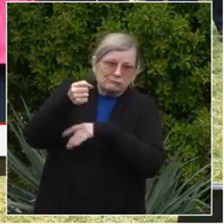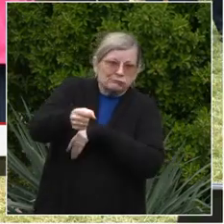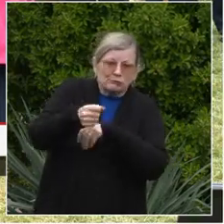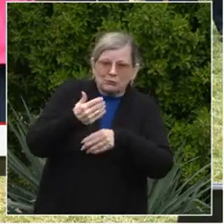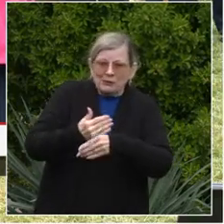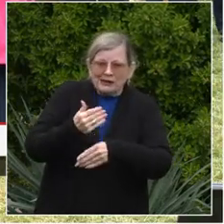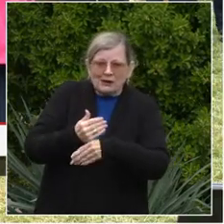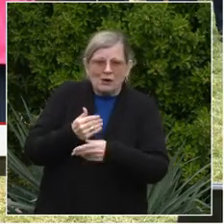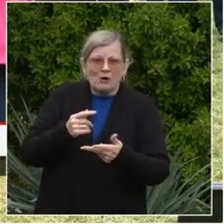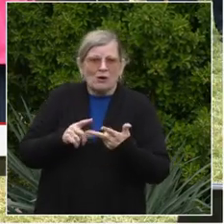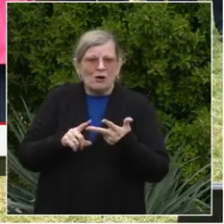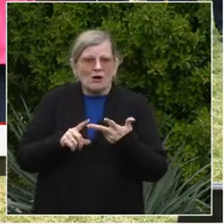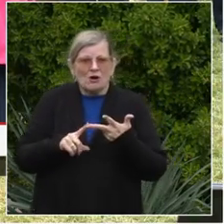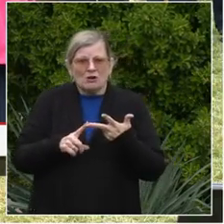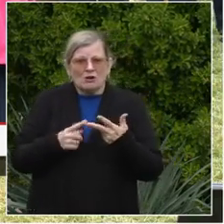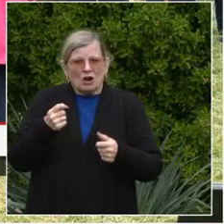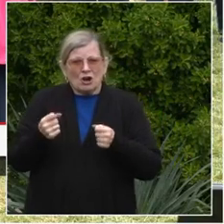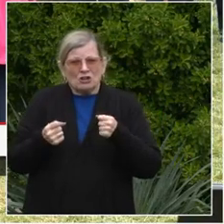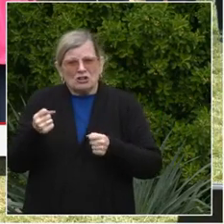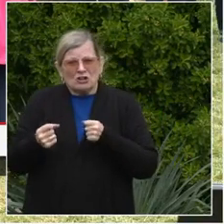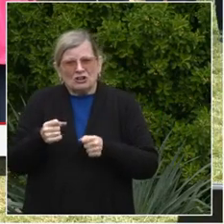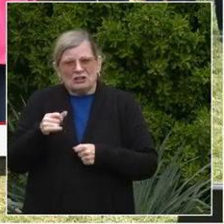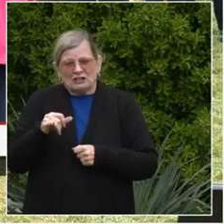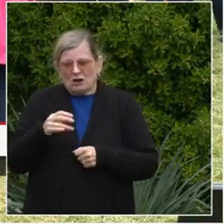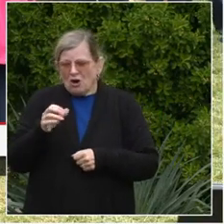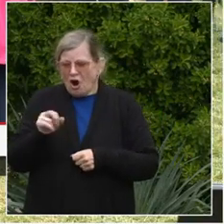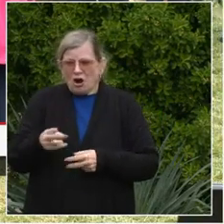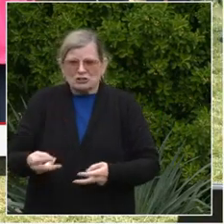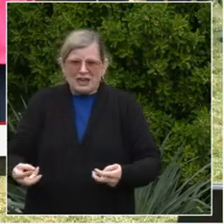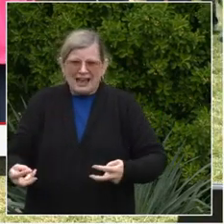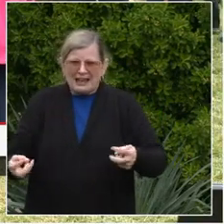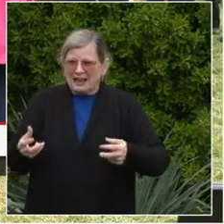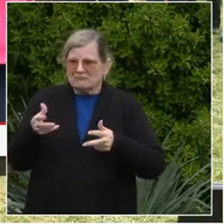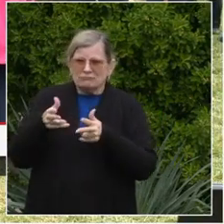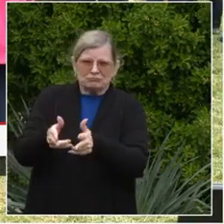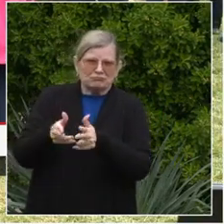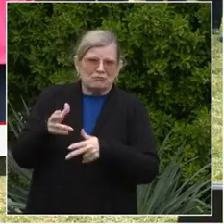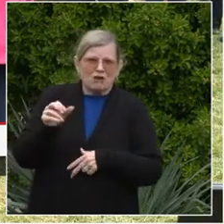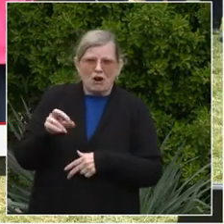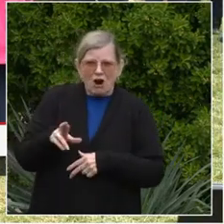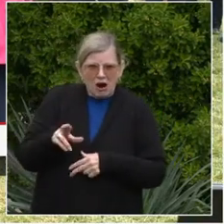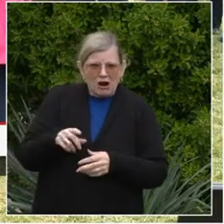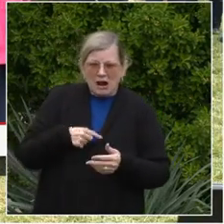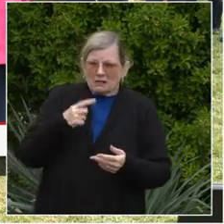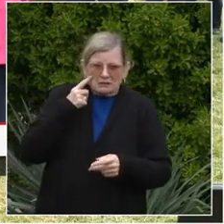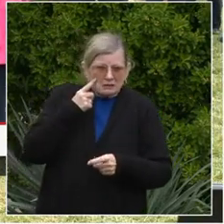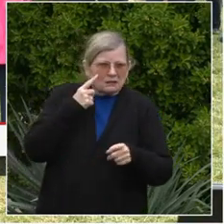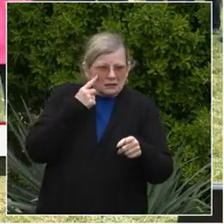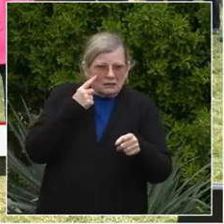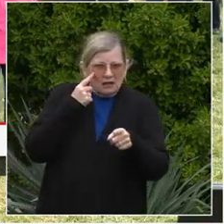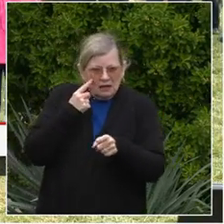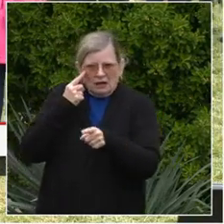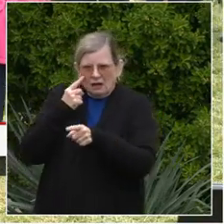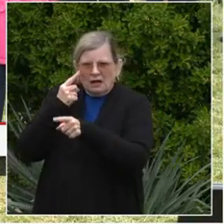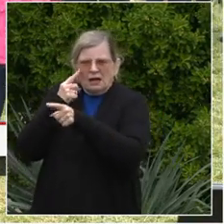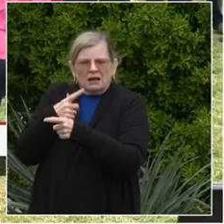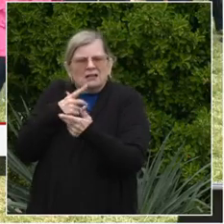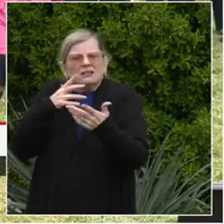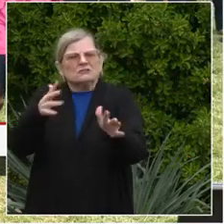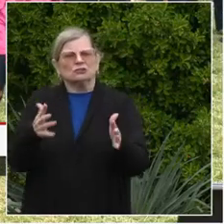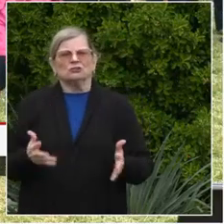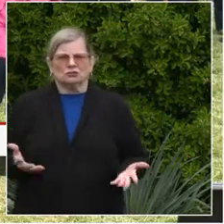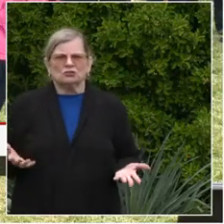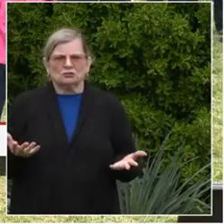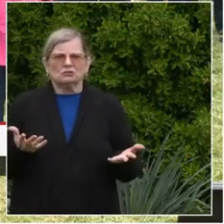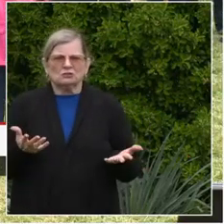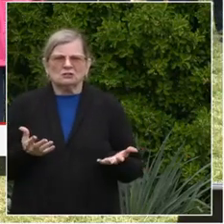the carjackings that have happened here all the time. I mean, I've witnessed it with my own eyes, the kid crouching. They